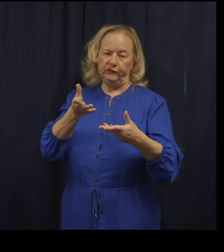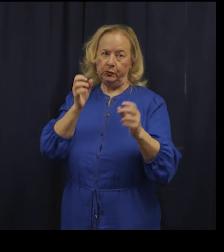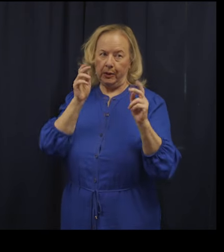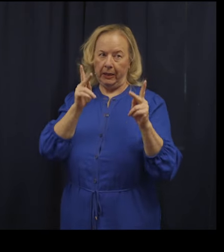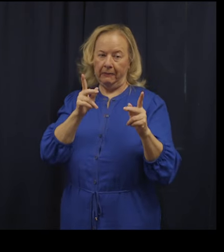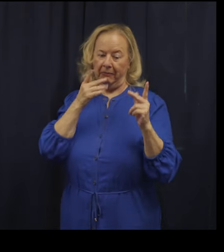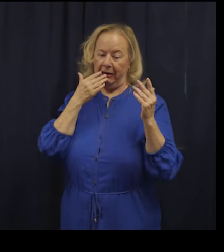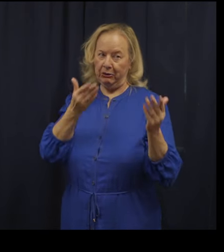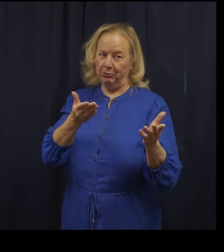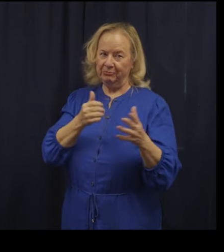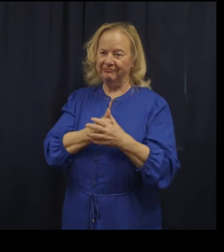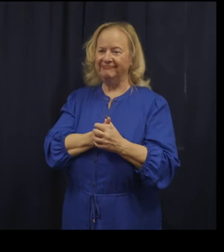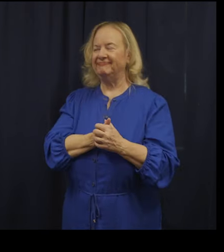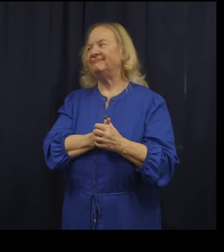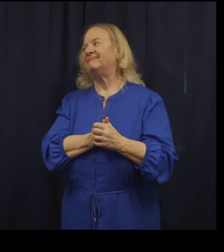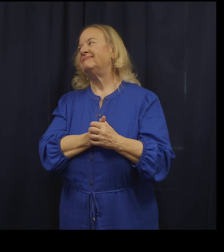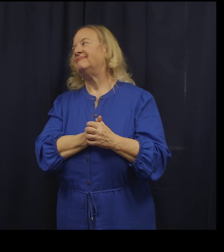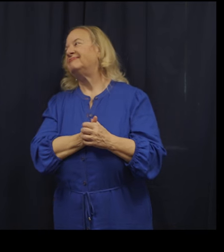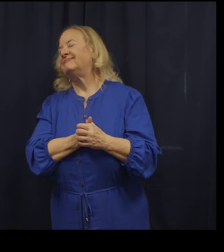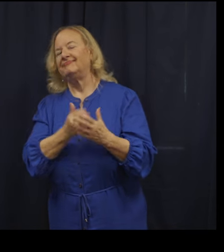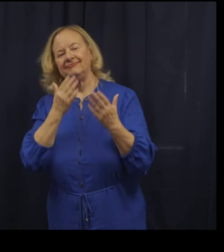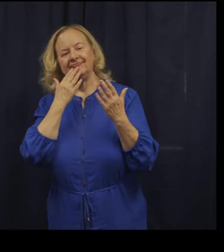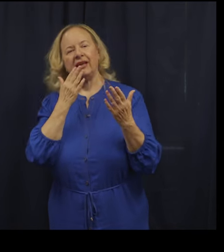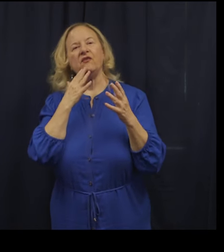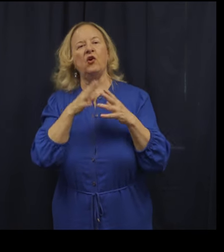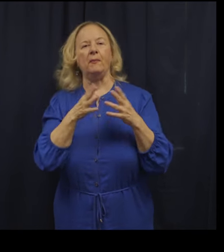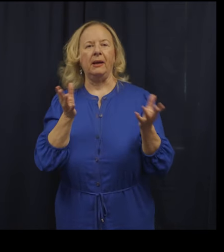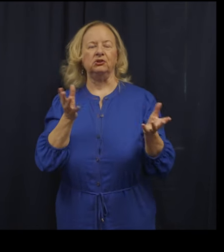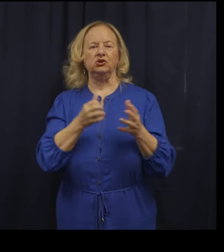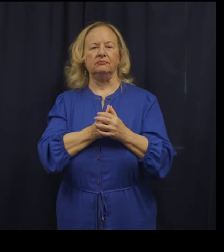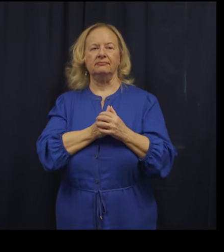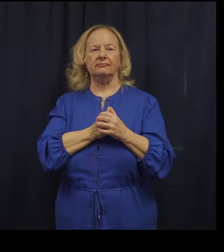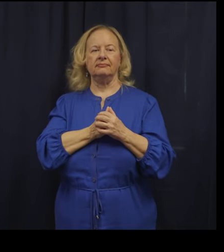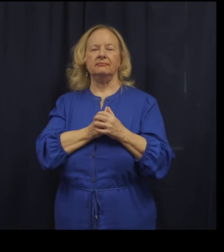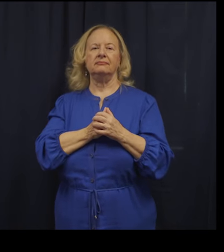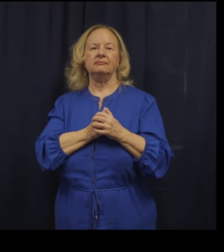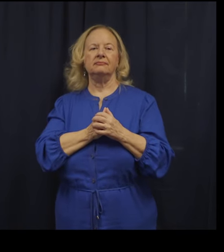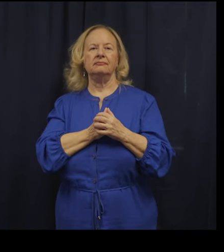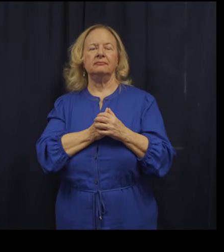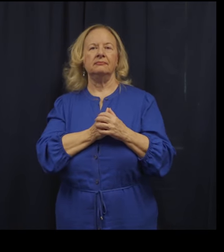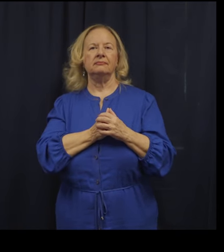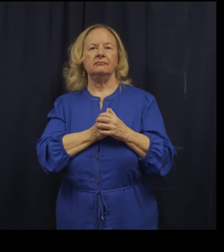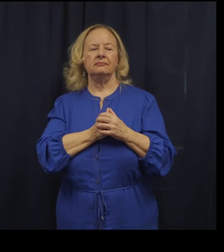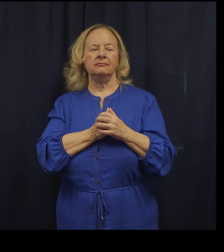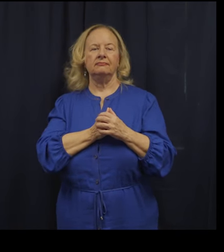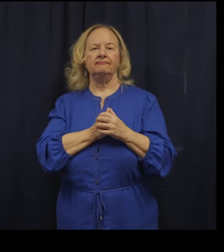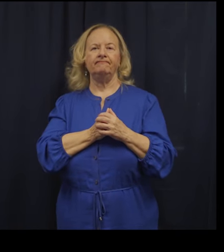Okay. Thank you. Thank you very much.